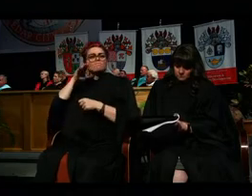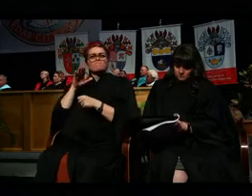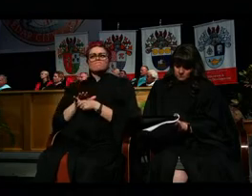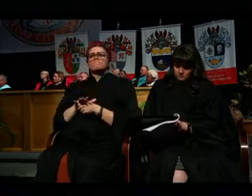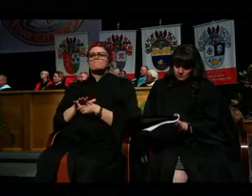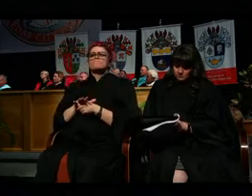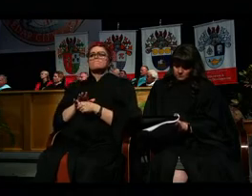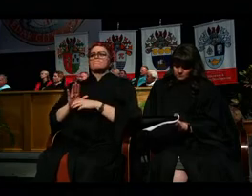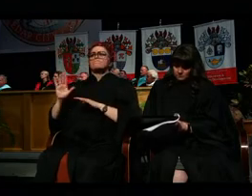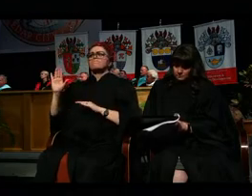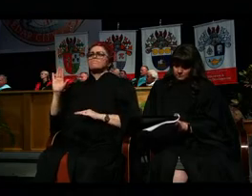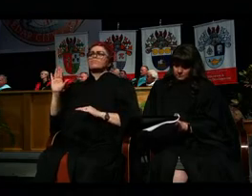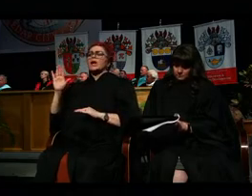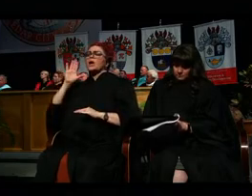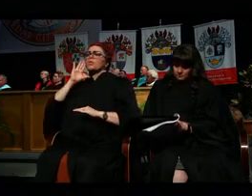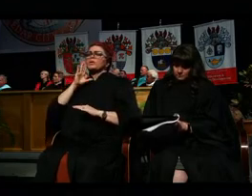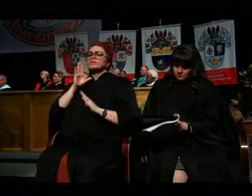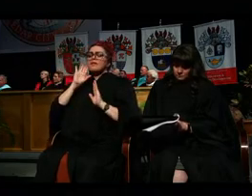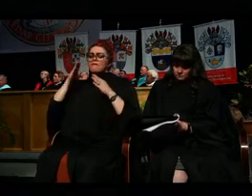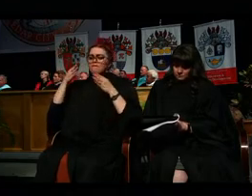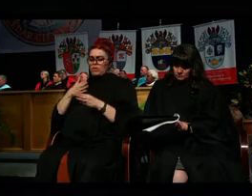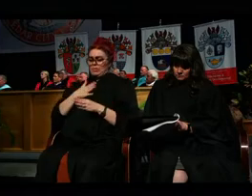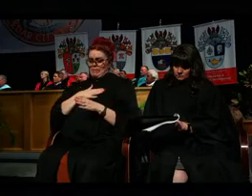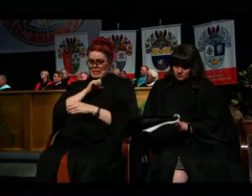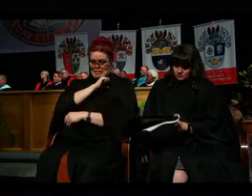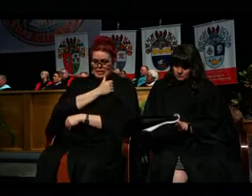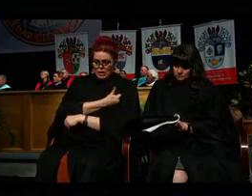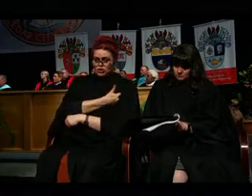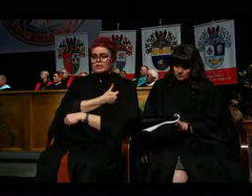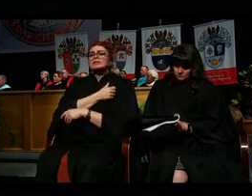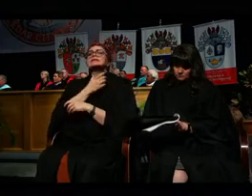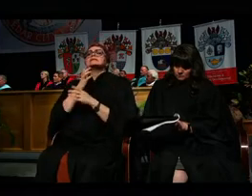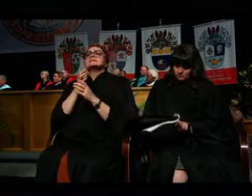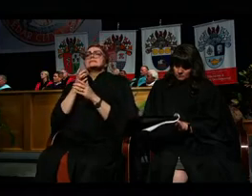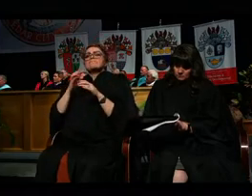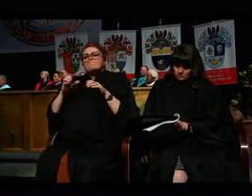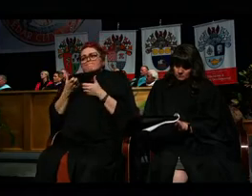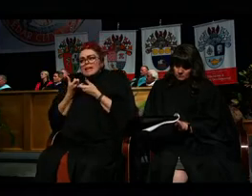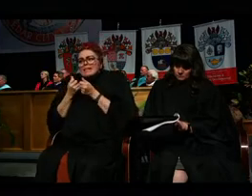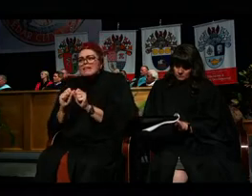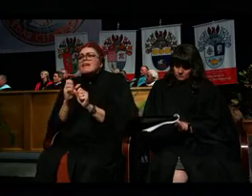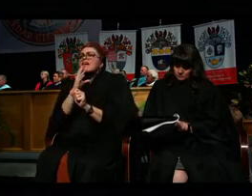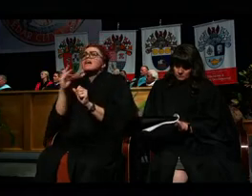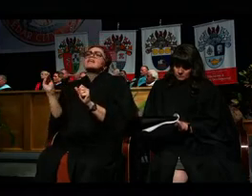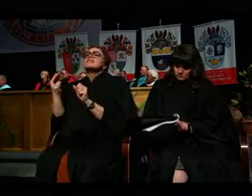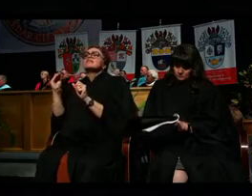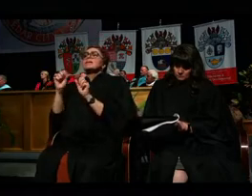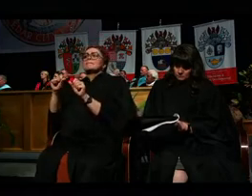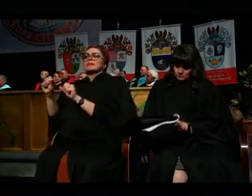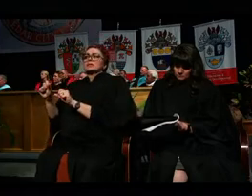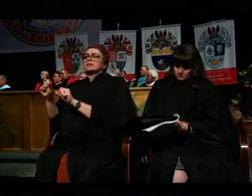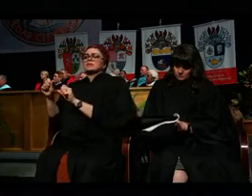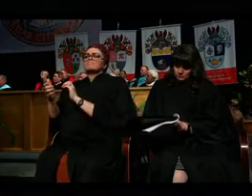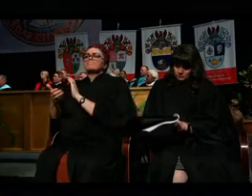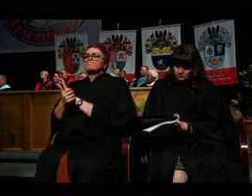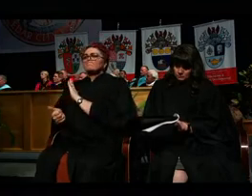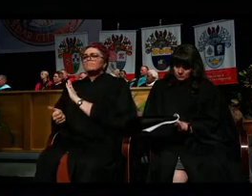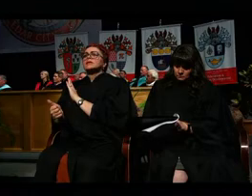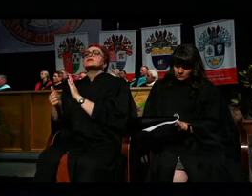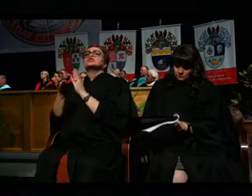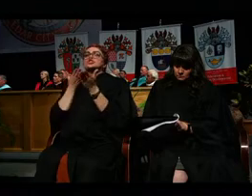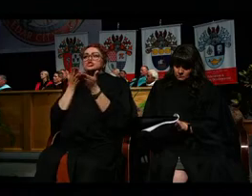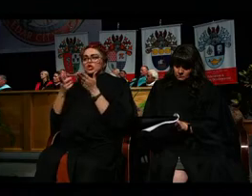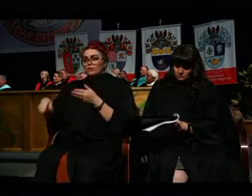energy, effort, and ability to serving you. And I ask you to join me by lending your